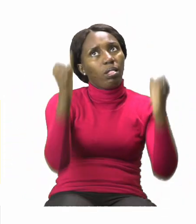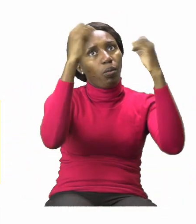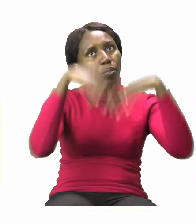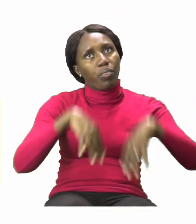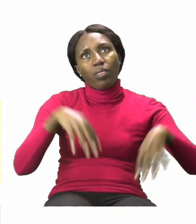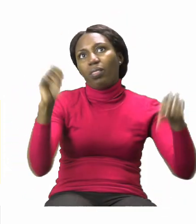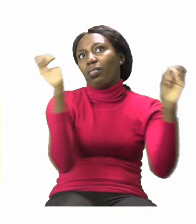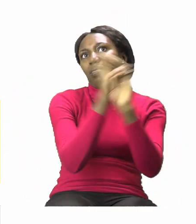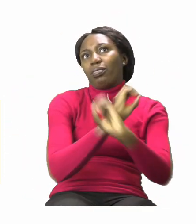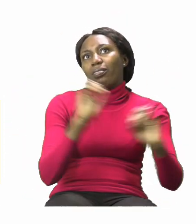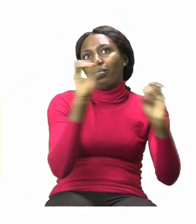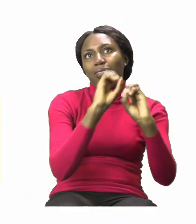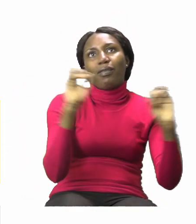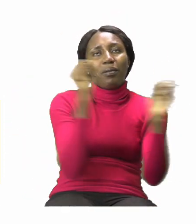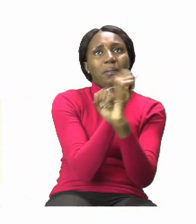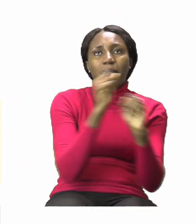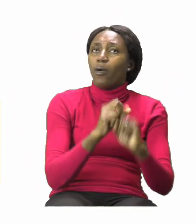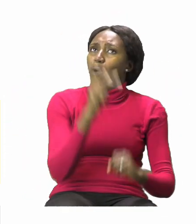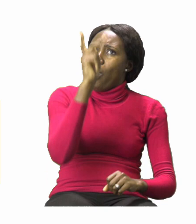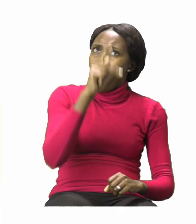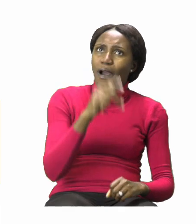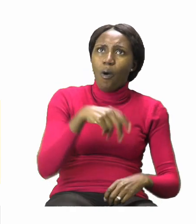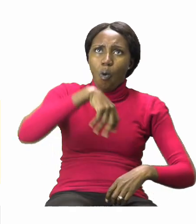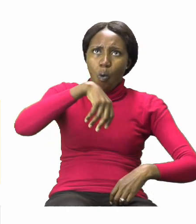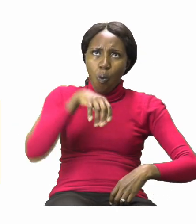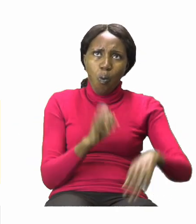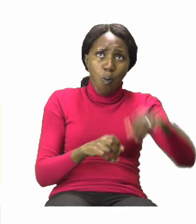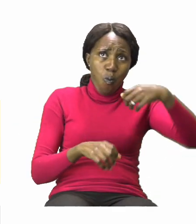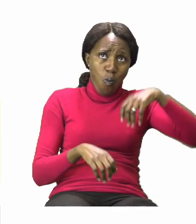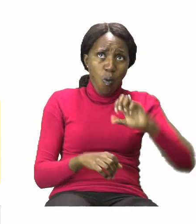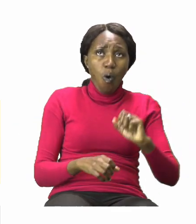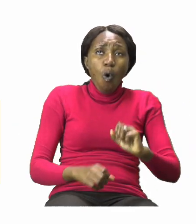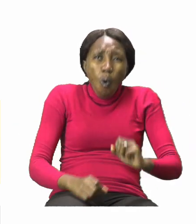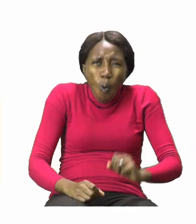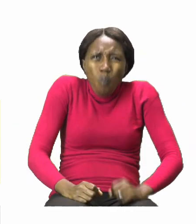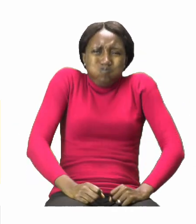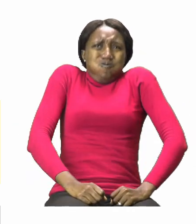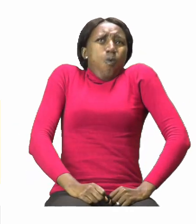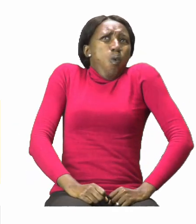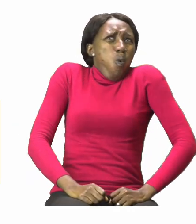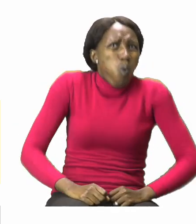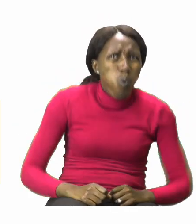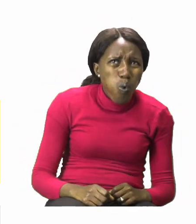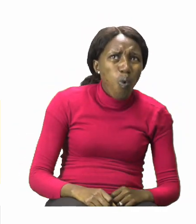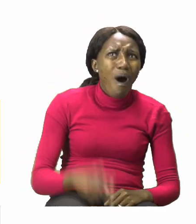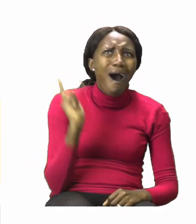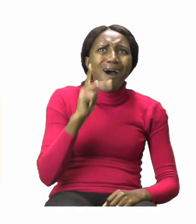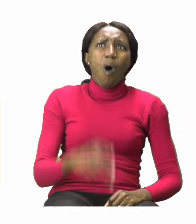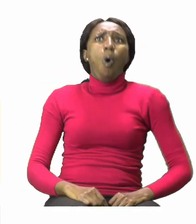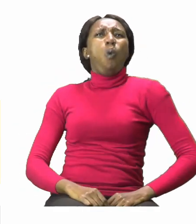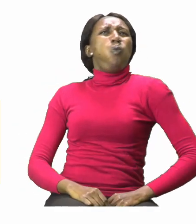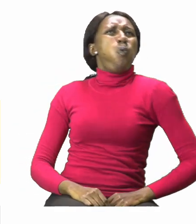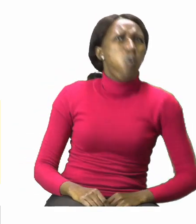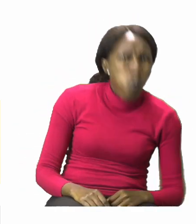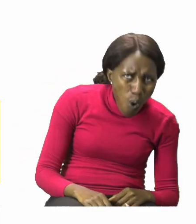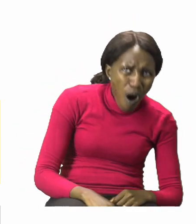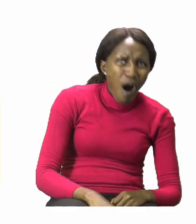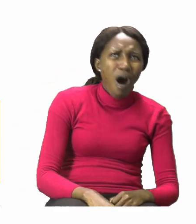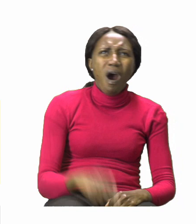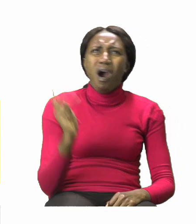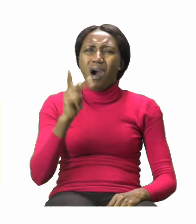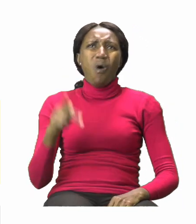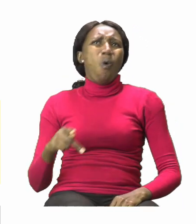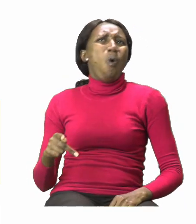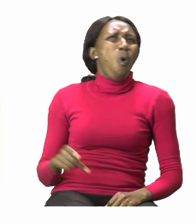again. He tried again and again and again, but the house was